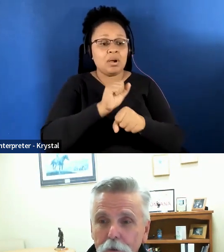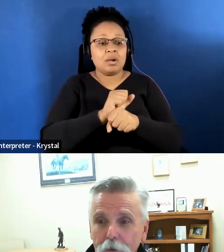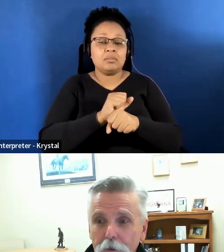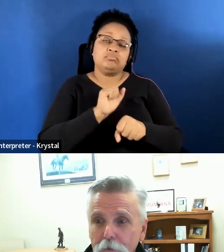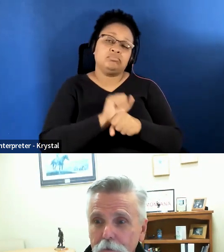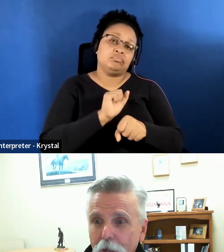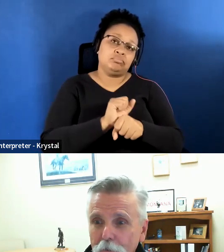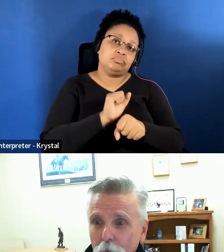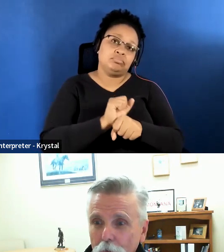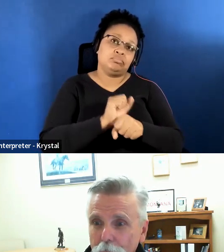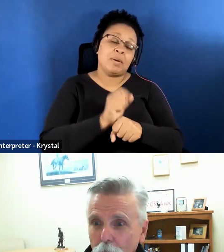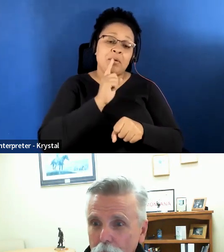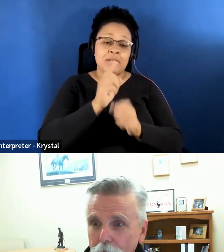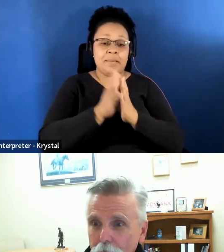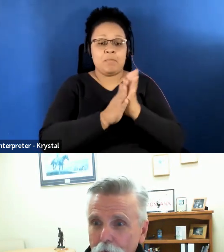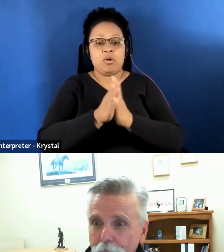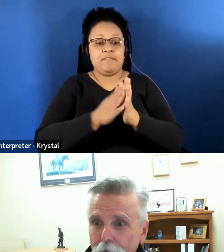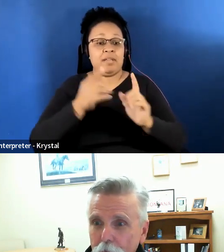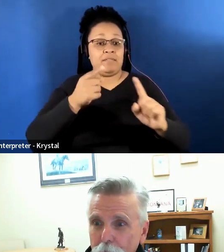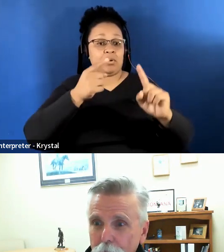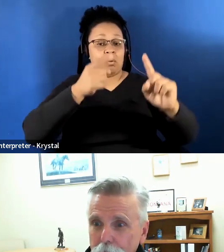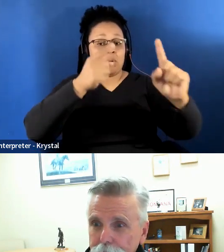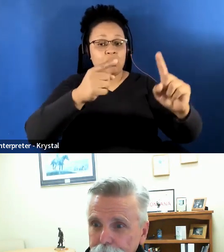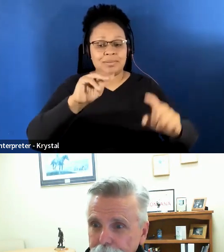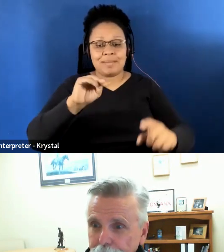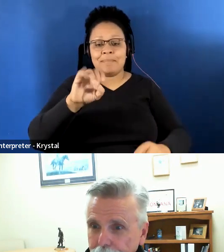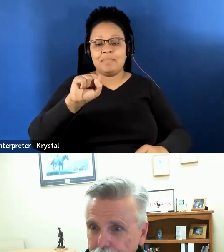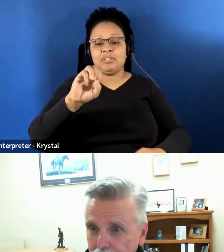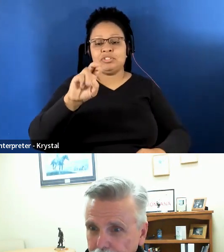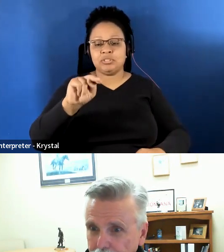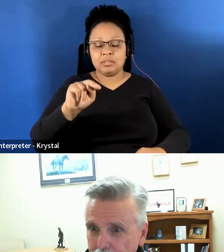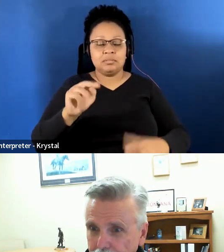us, that's who we're looking for, is trying to find those people.